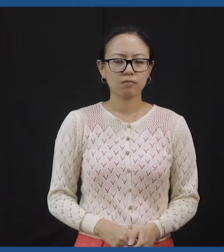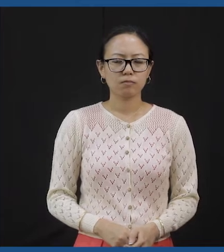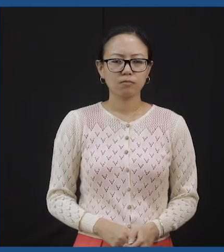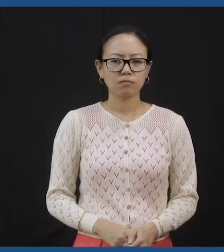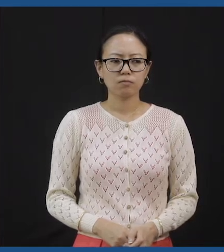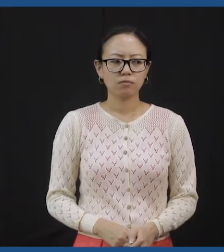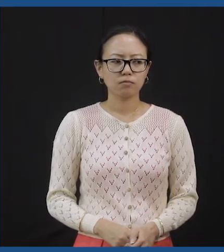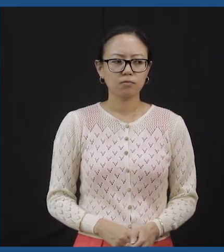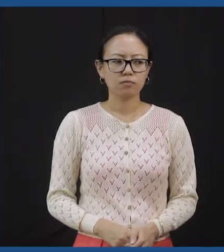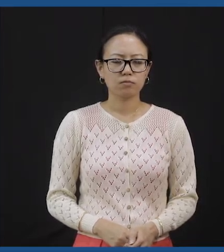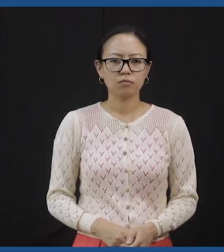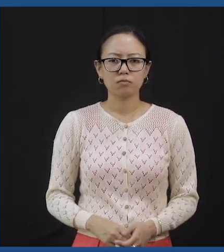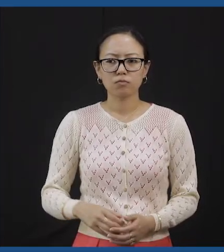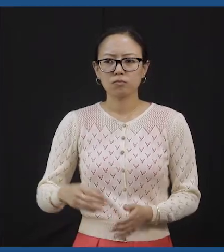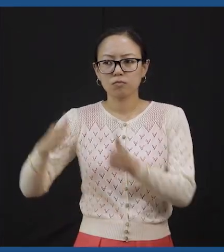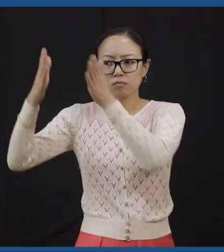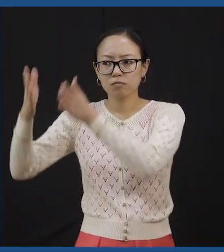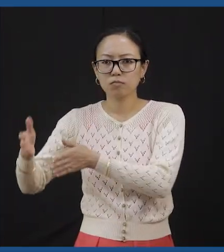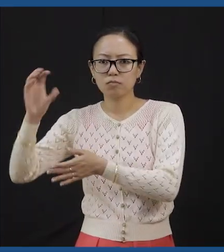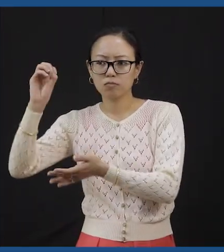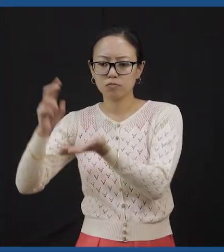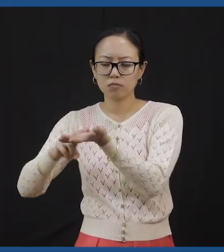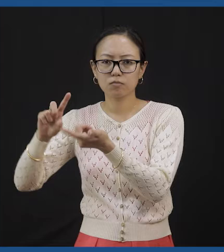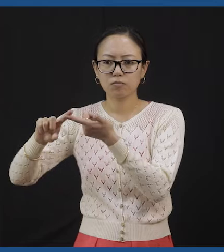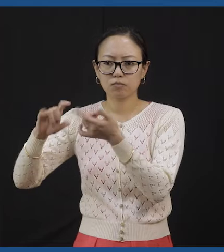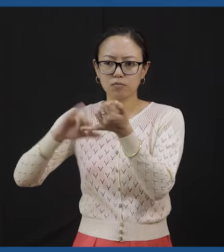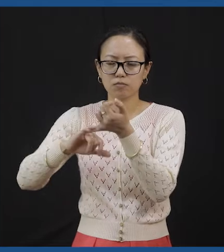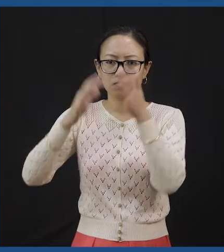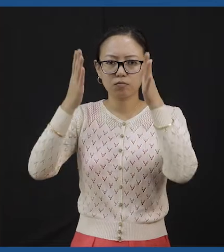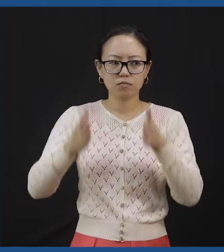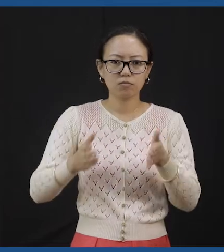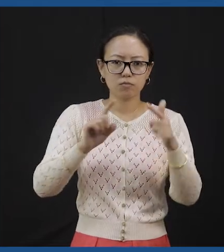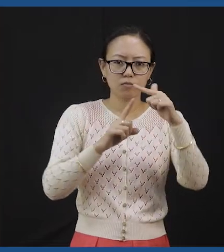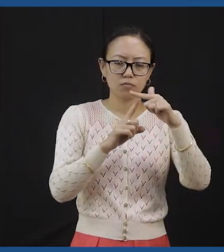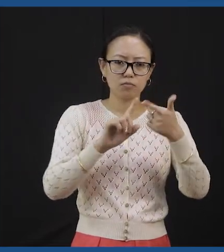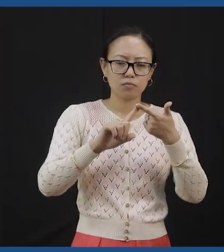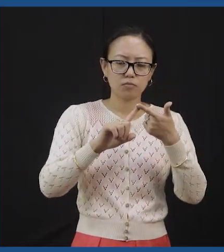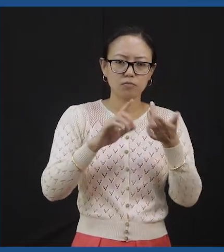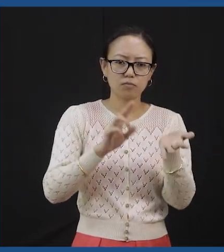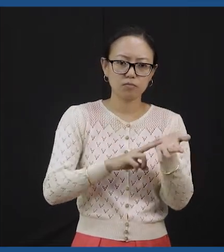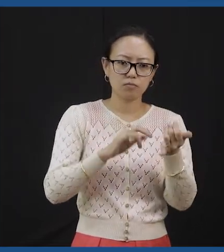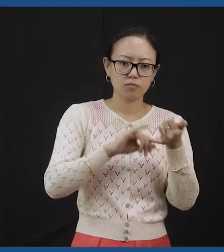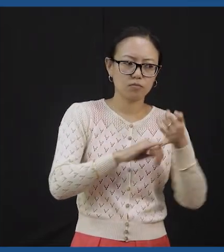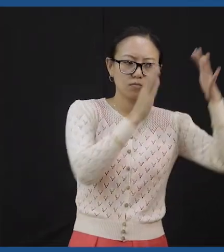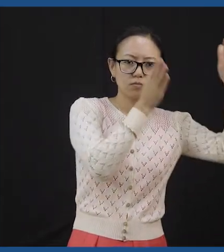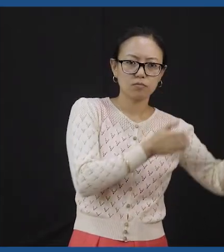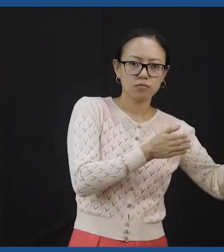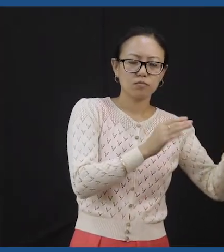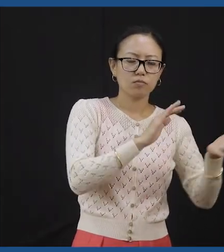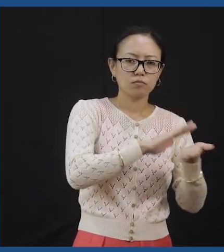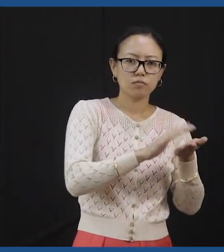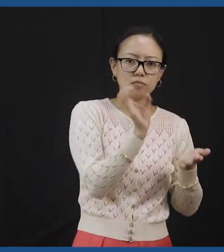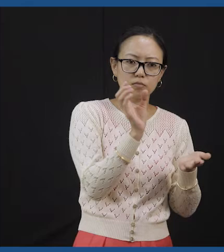So here subtract the ones. Here ones, tens, 100. Always you have to arrange in column wise according to